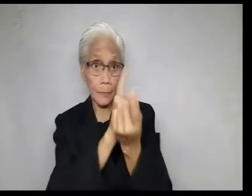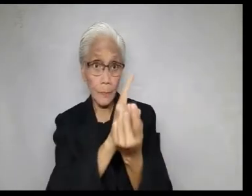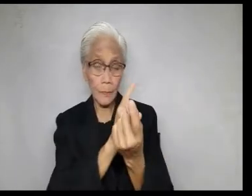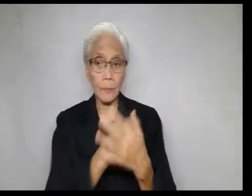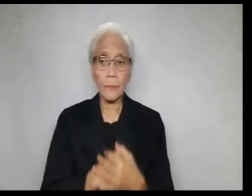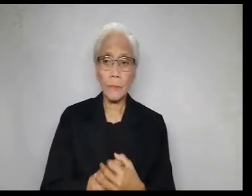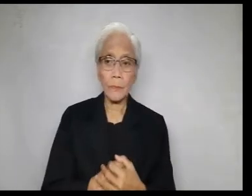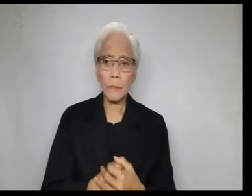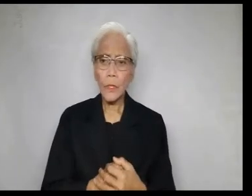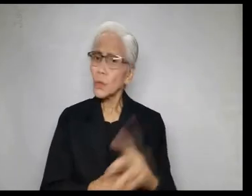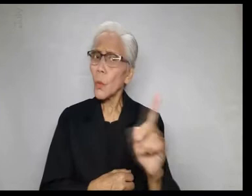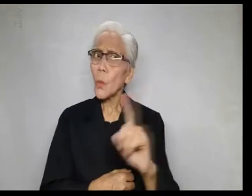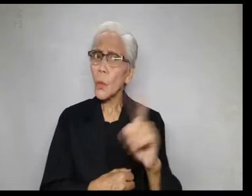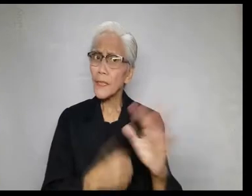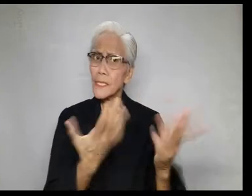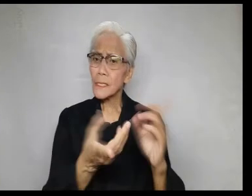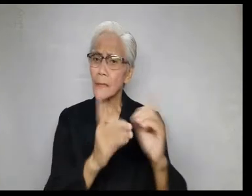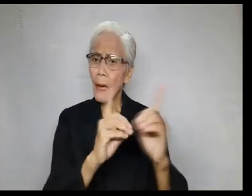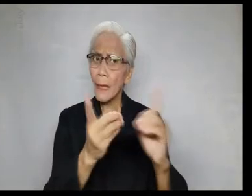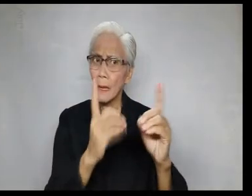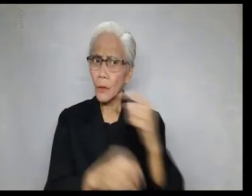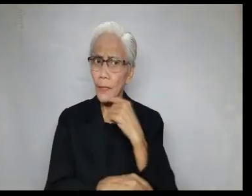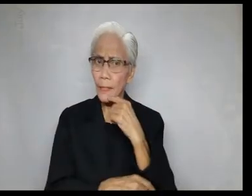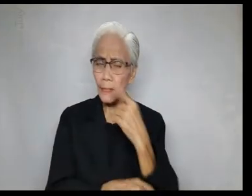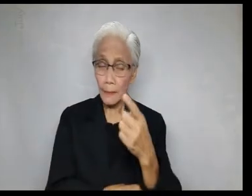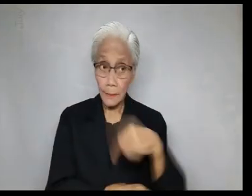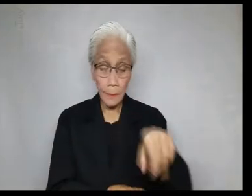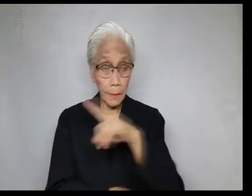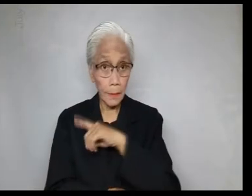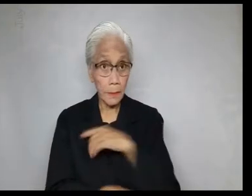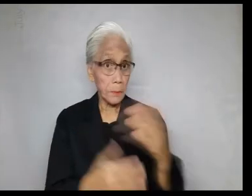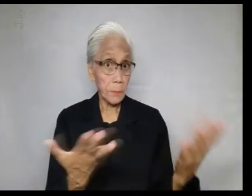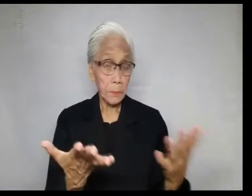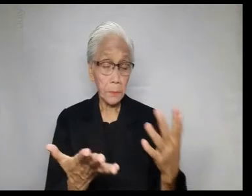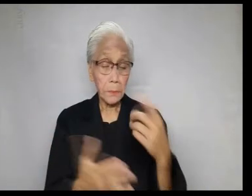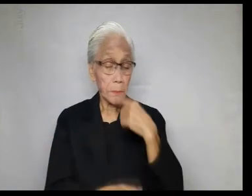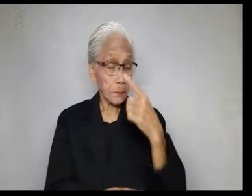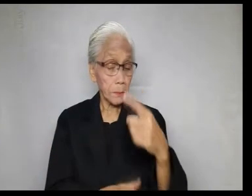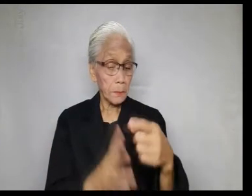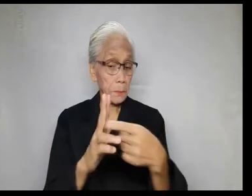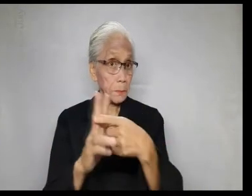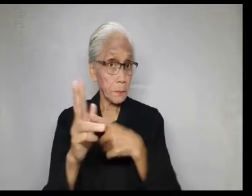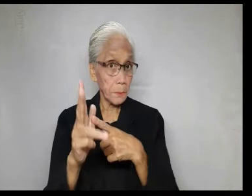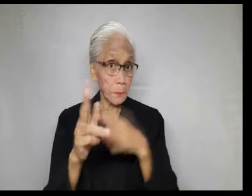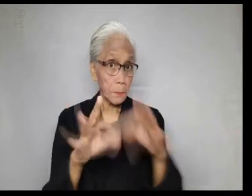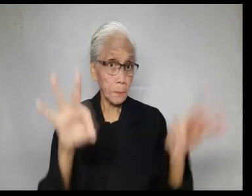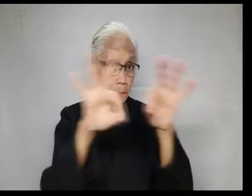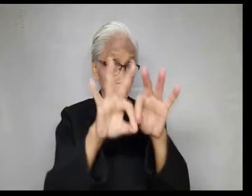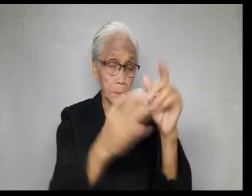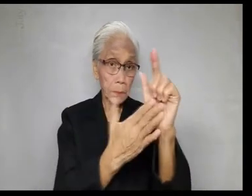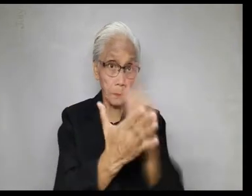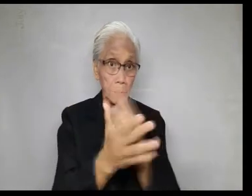lessons from this encounter. So, what do these dialogues tell us? These tell us